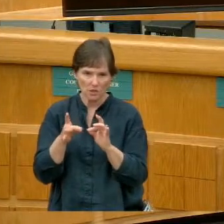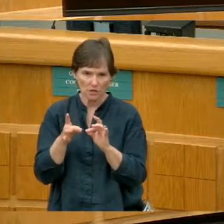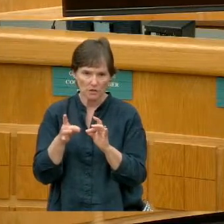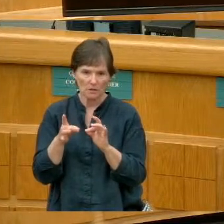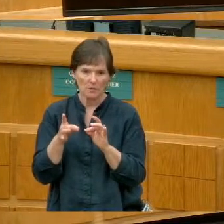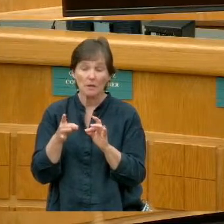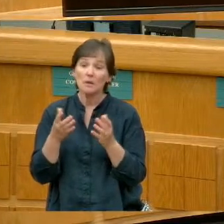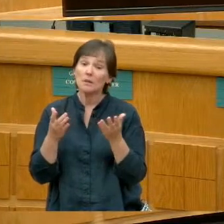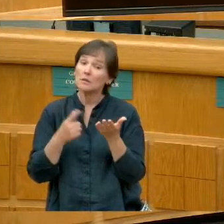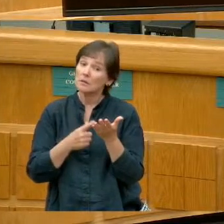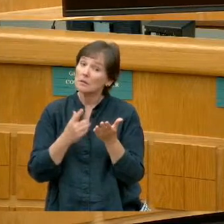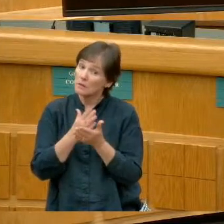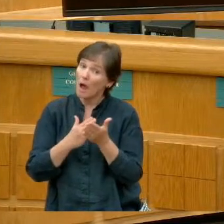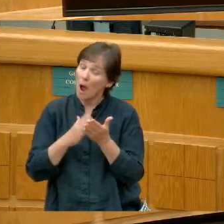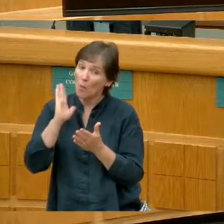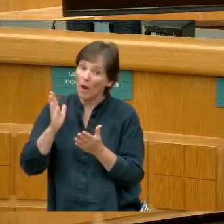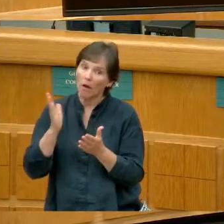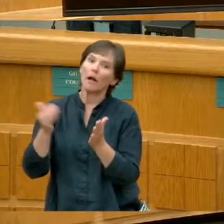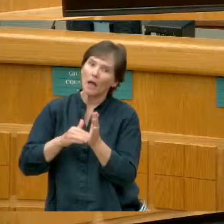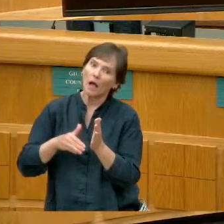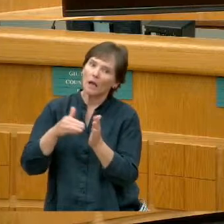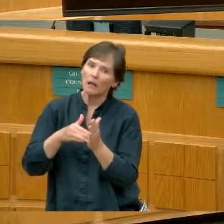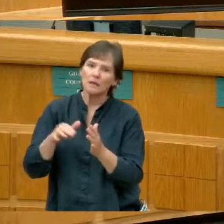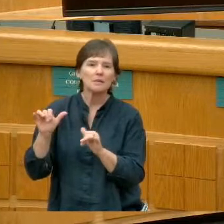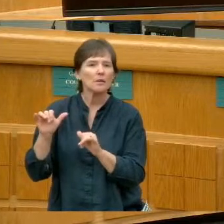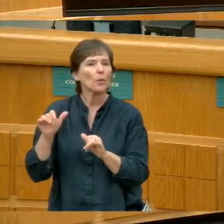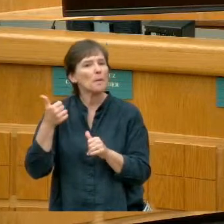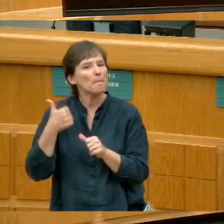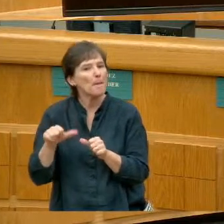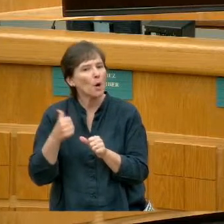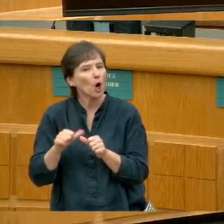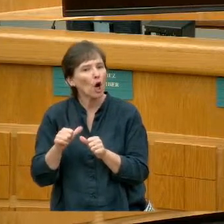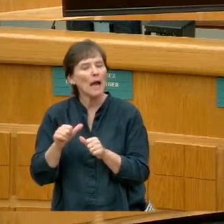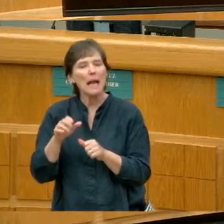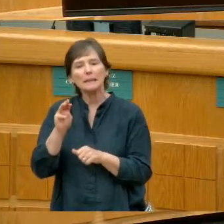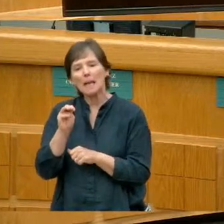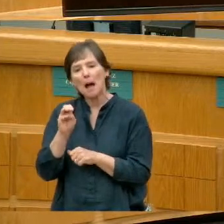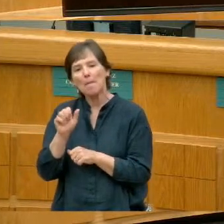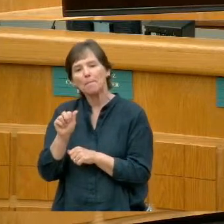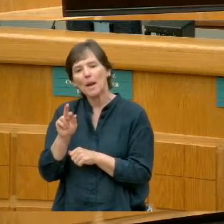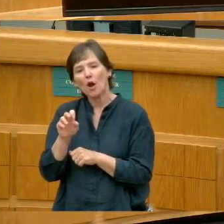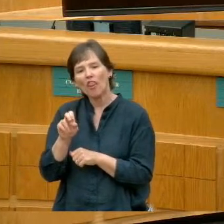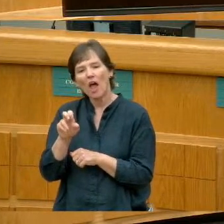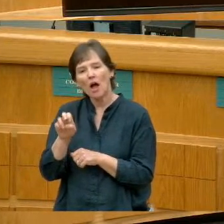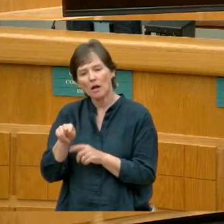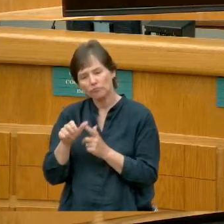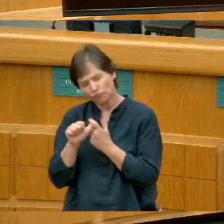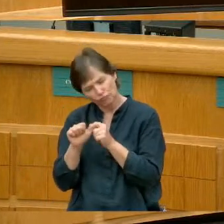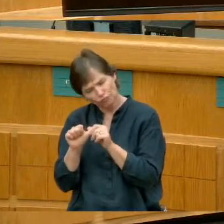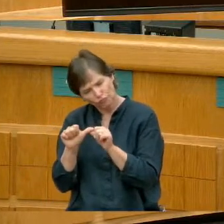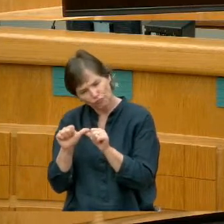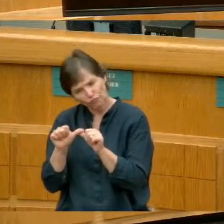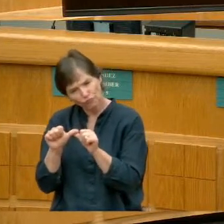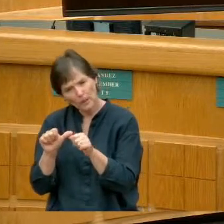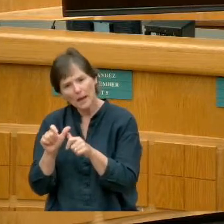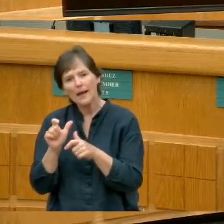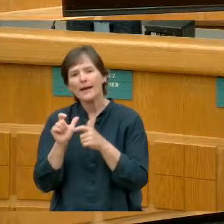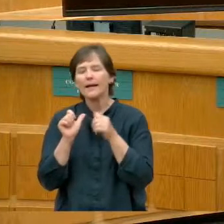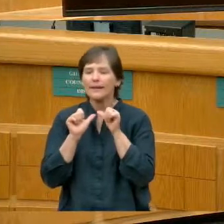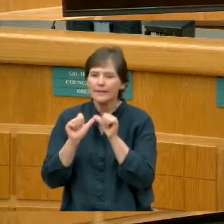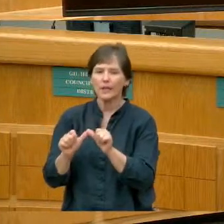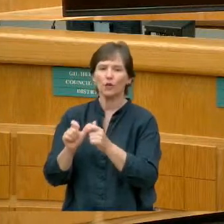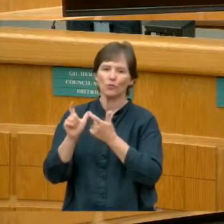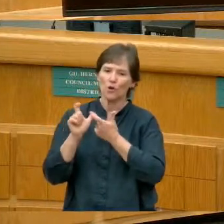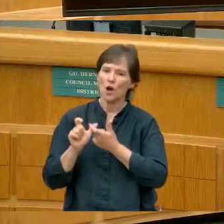before. It's like a marathon. We're going to keep running those laps until we cross that finish line